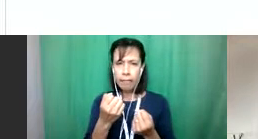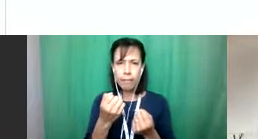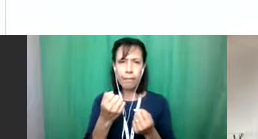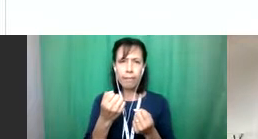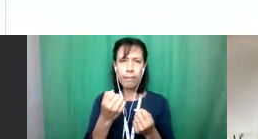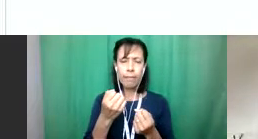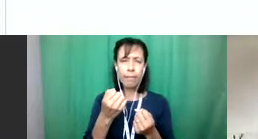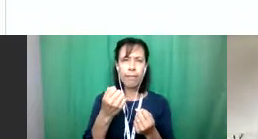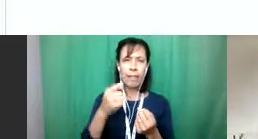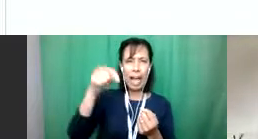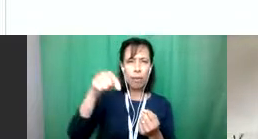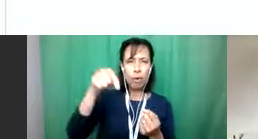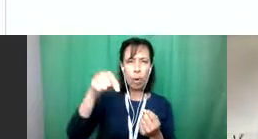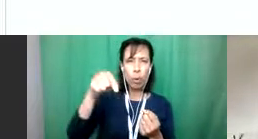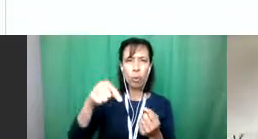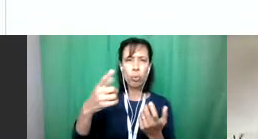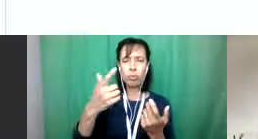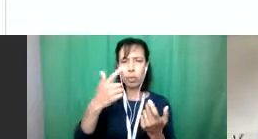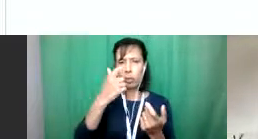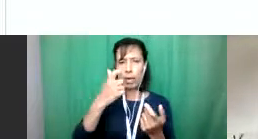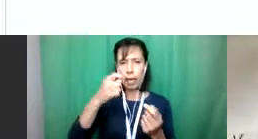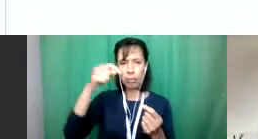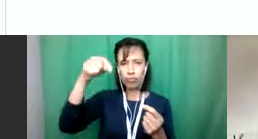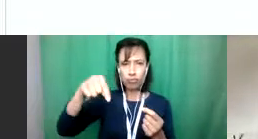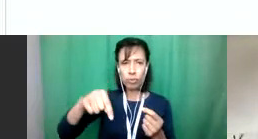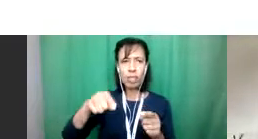to page. There's me.